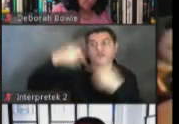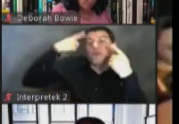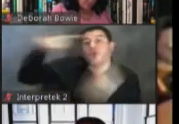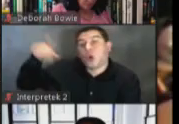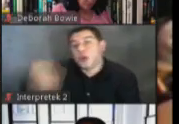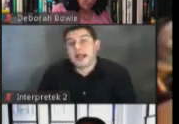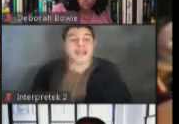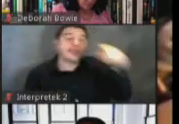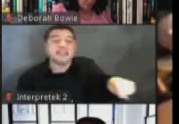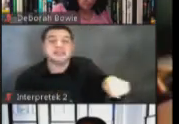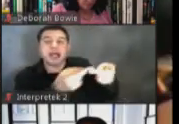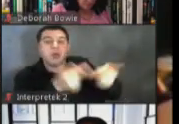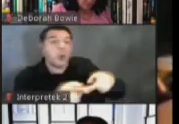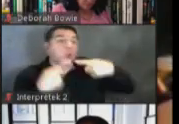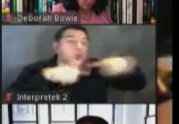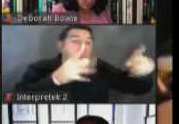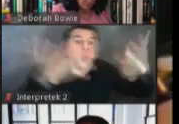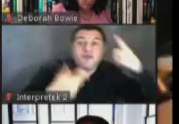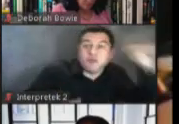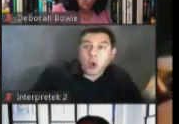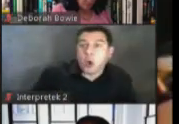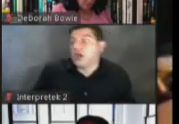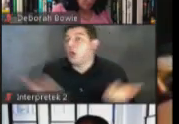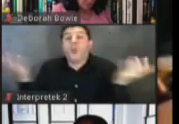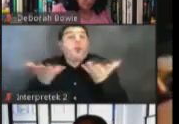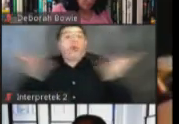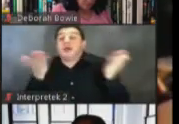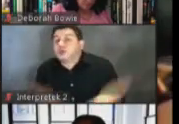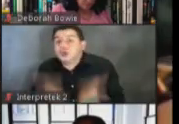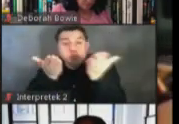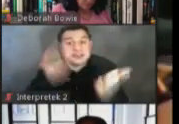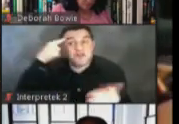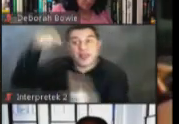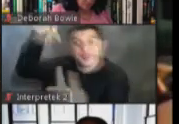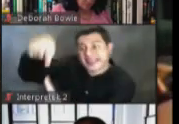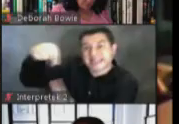recommend this because it's proven over here. We don't see any of that.